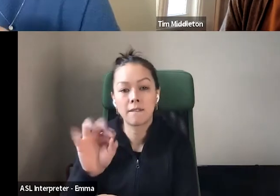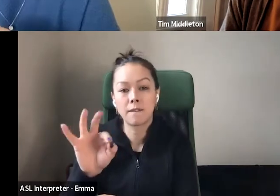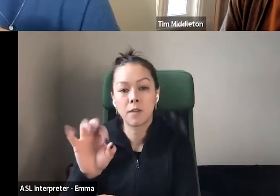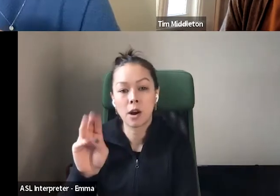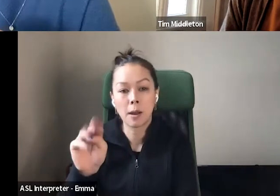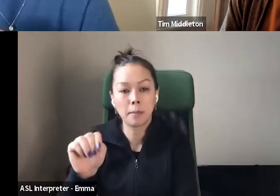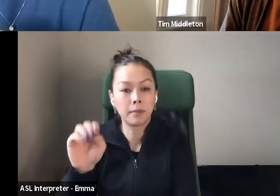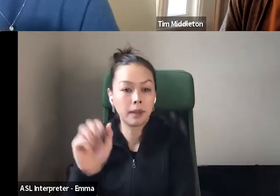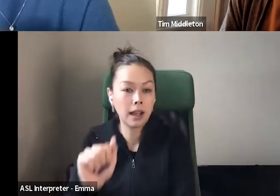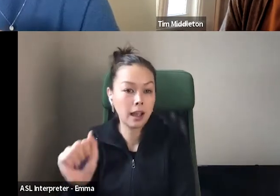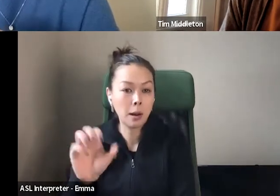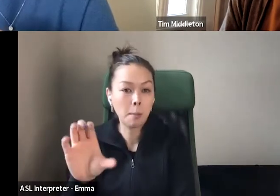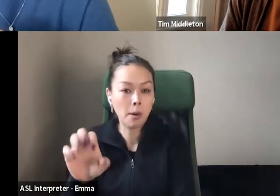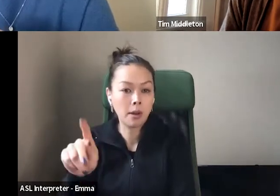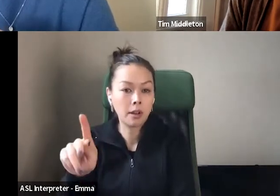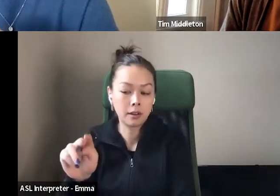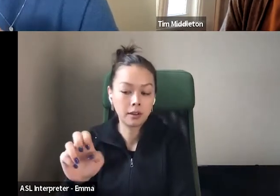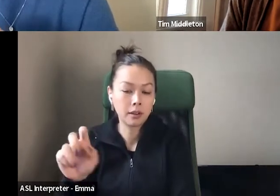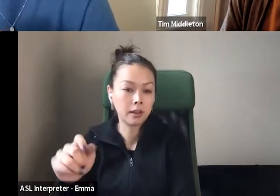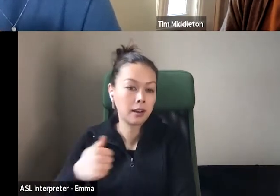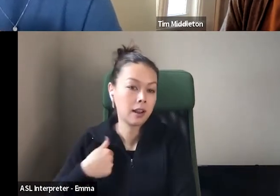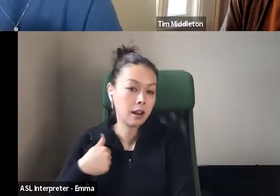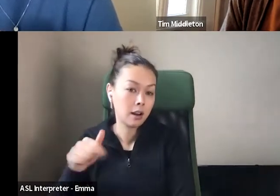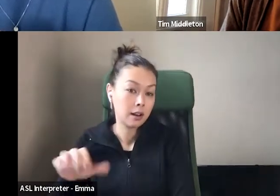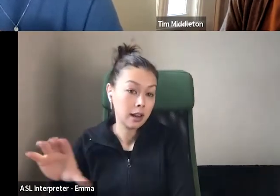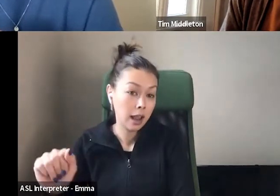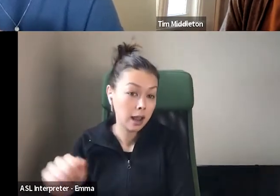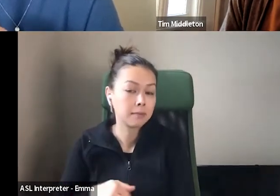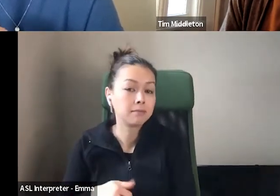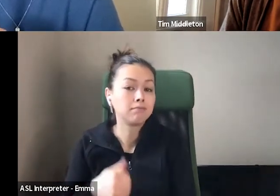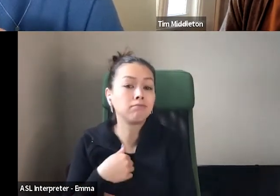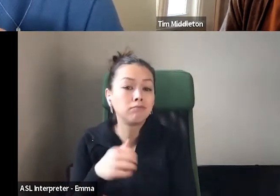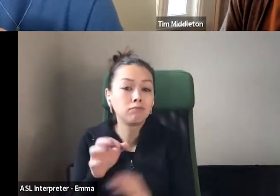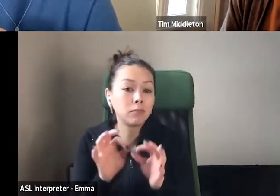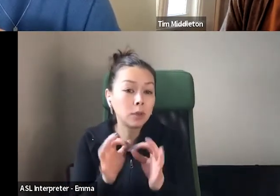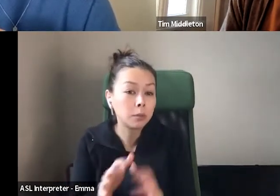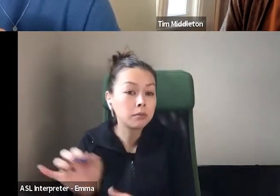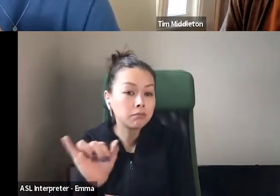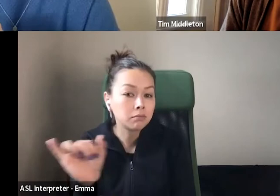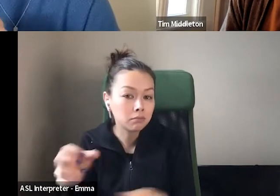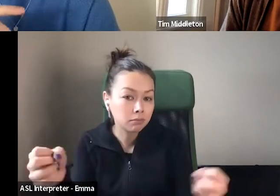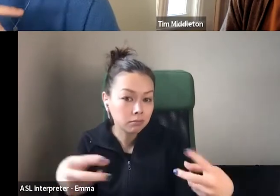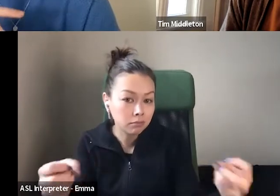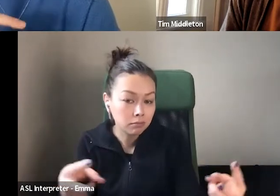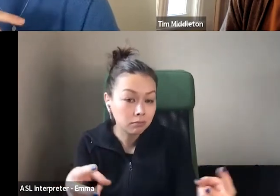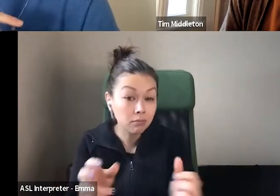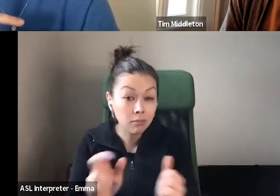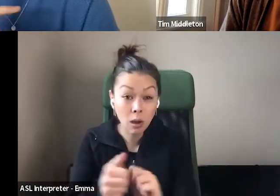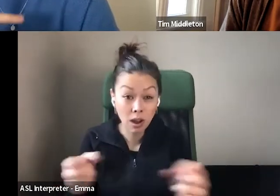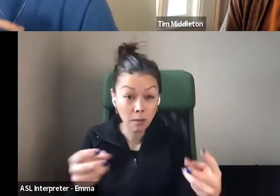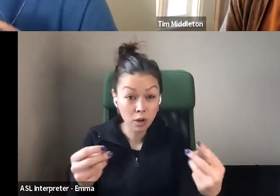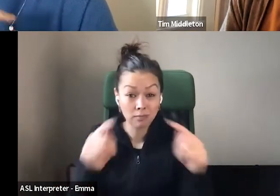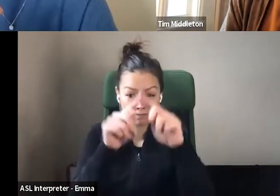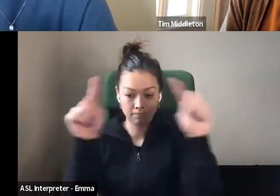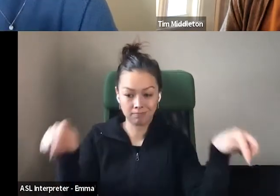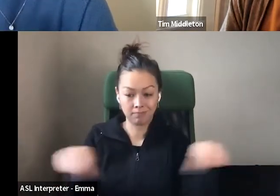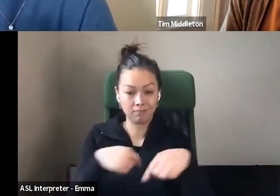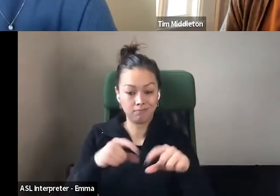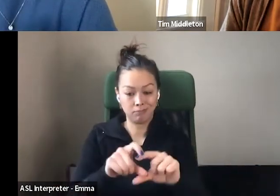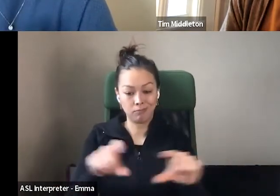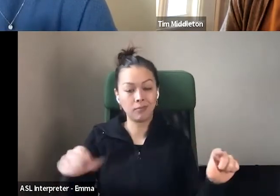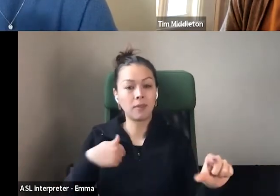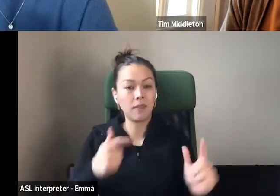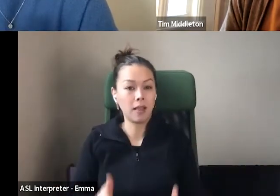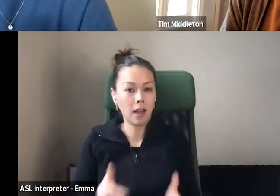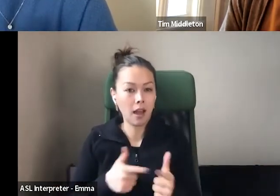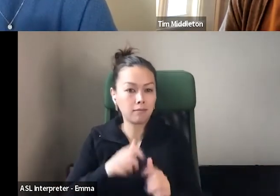providing live ASL and closed captioning for this presentation. To see the captions, please find the Live Transcript button in the Zoom menu at the bottom of